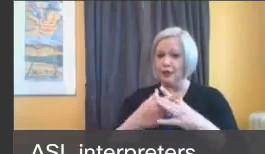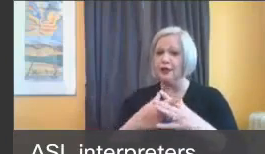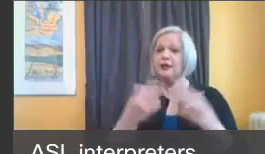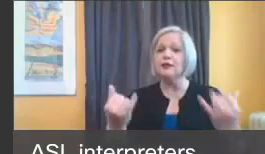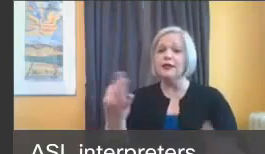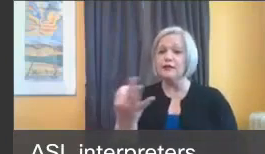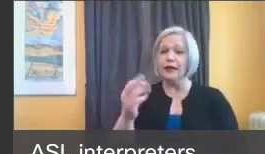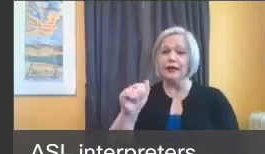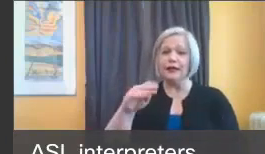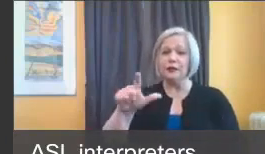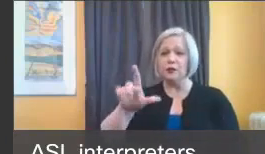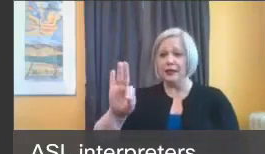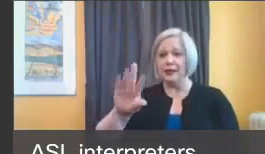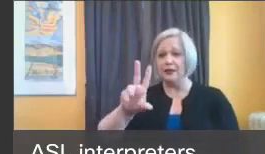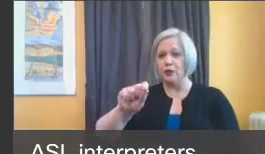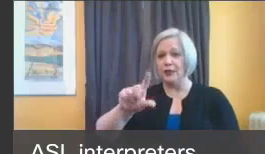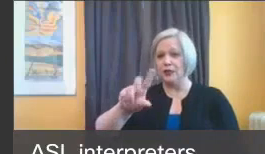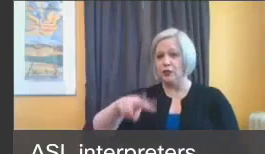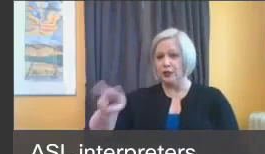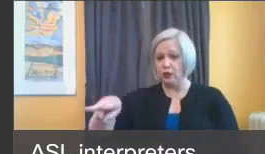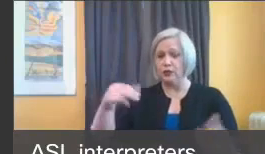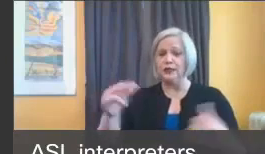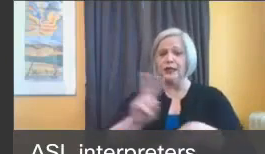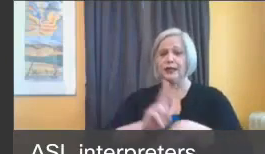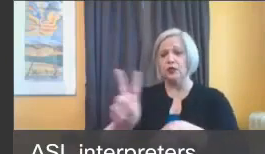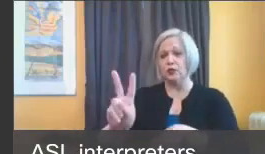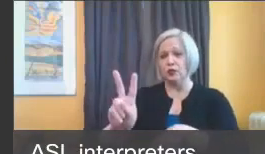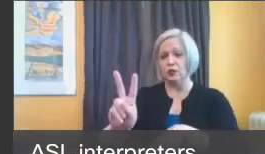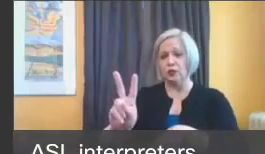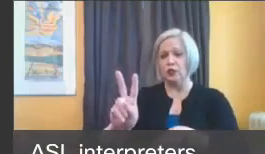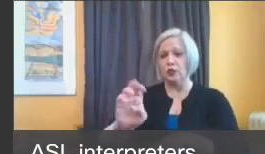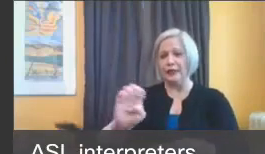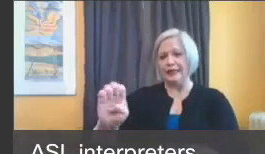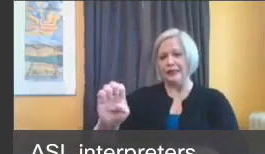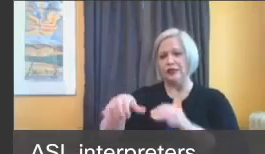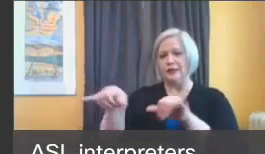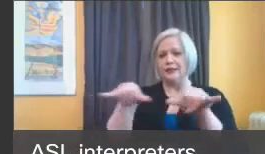April 29th, 2022, and it is 2 p.m. Eastern Time.